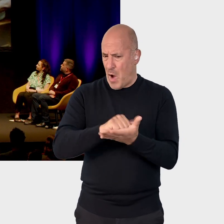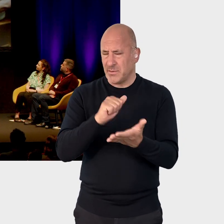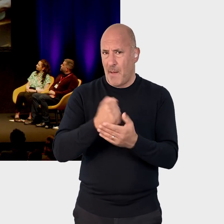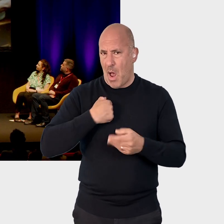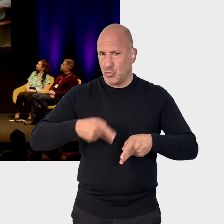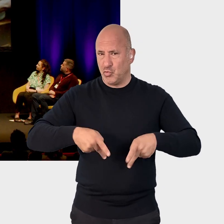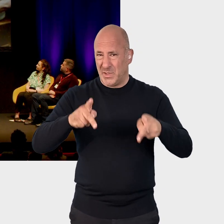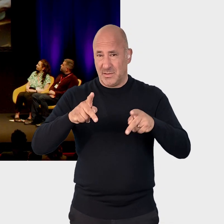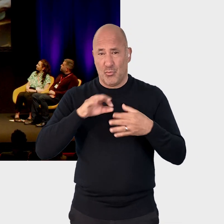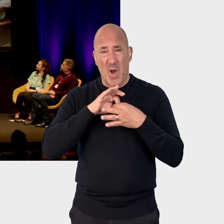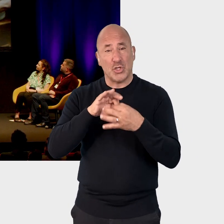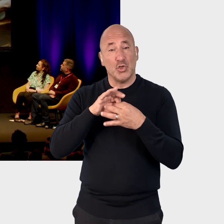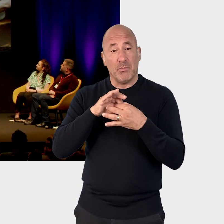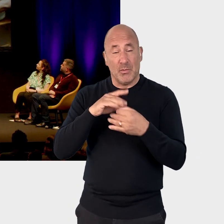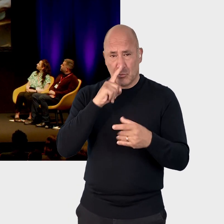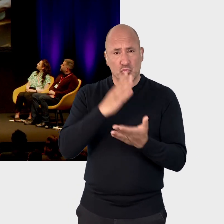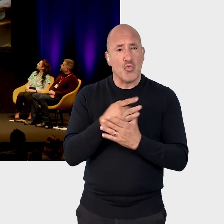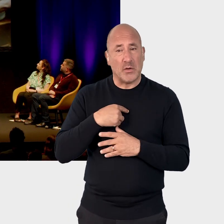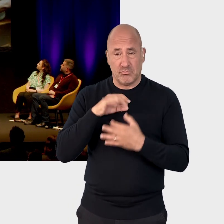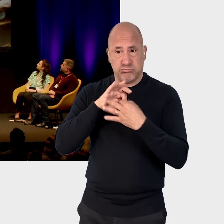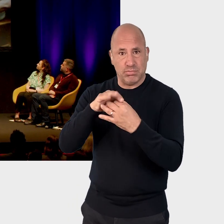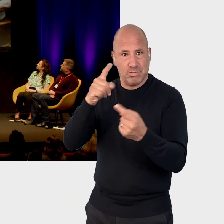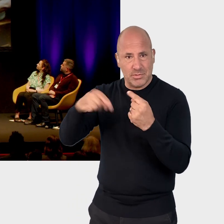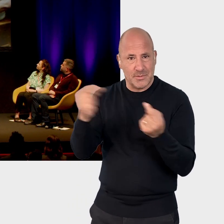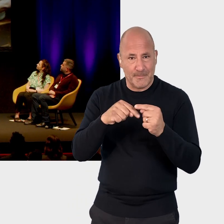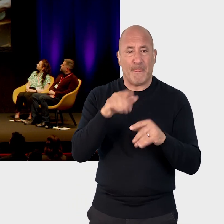was enabled because Right Past Street's trusted relationship